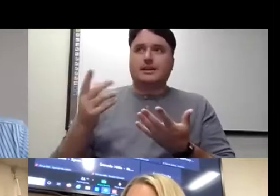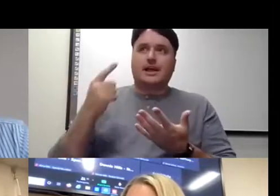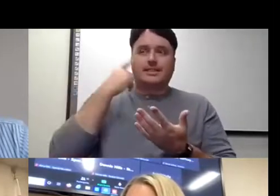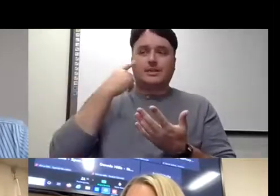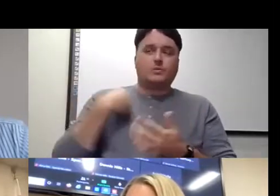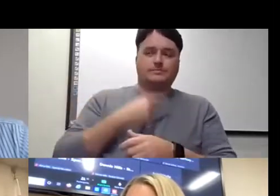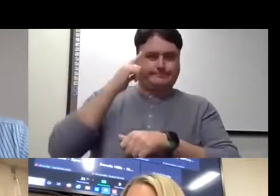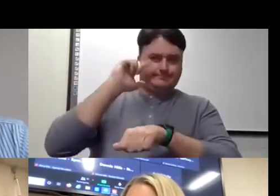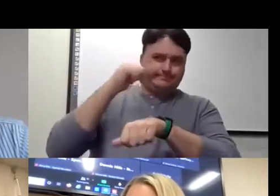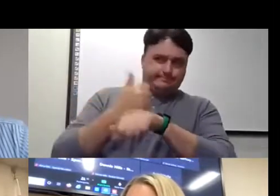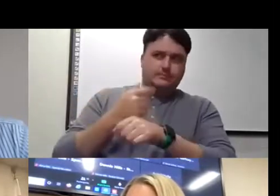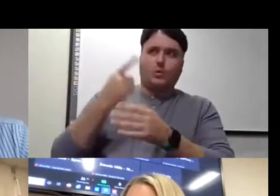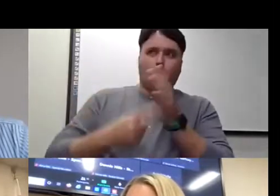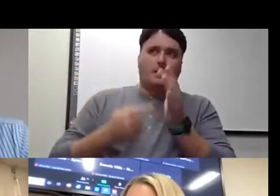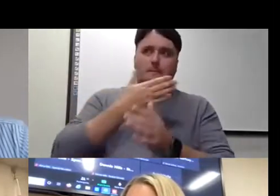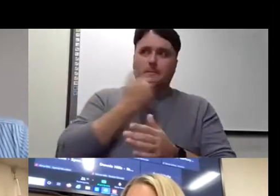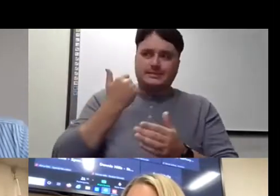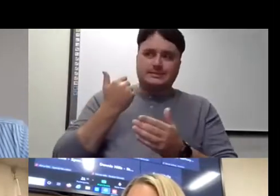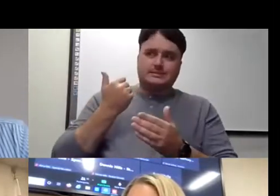on what is the best thing.